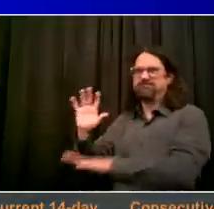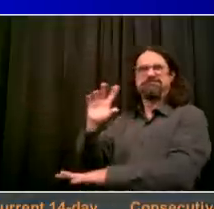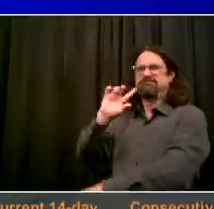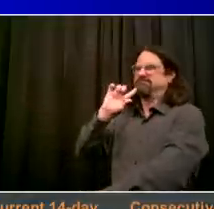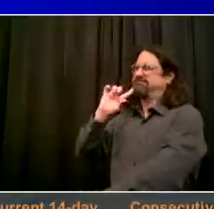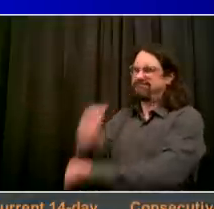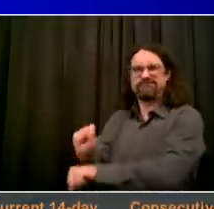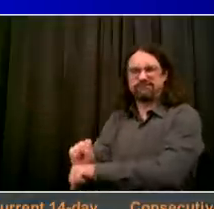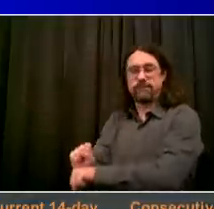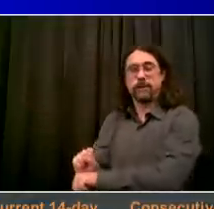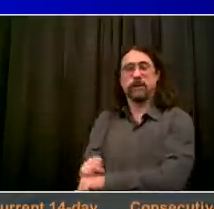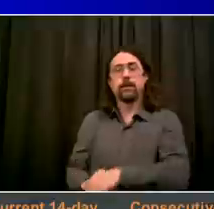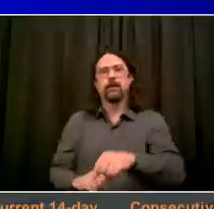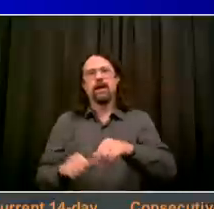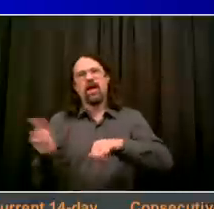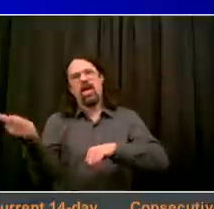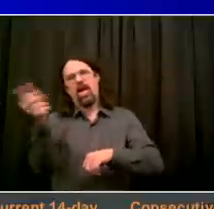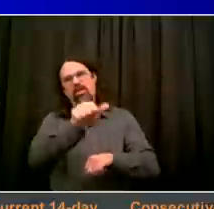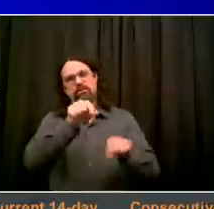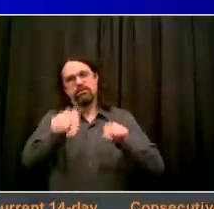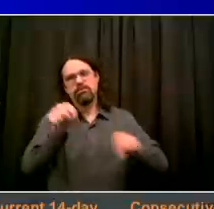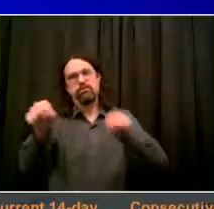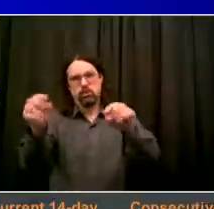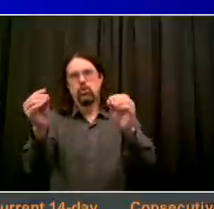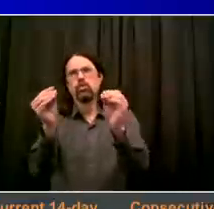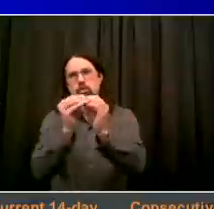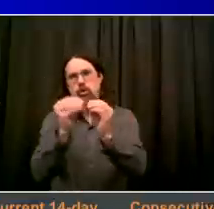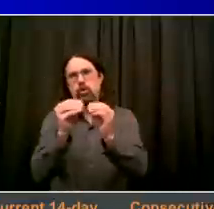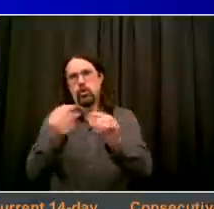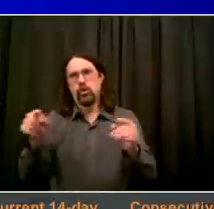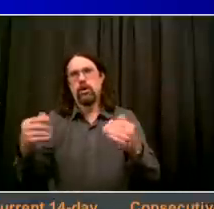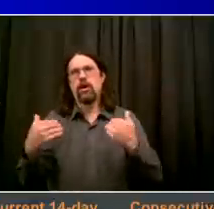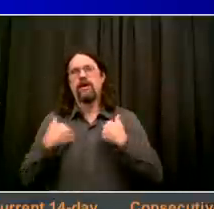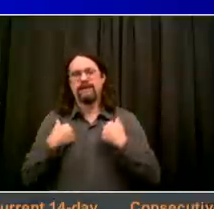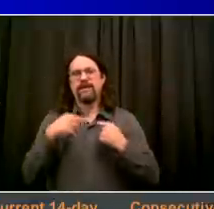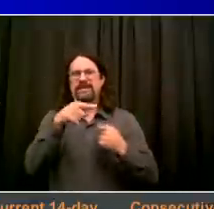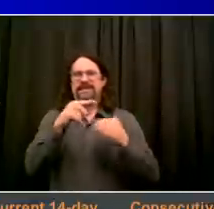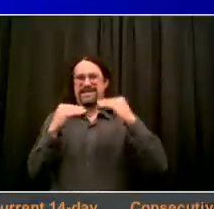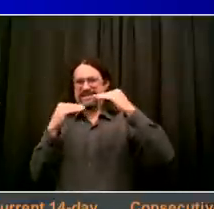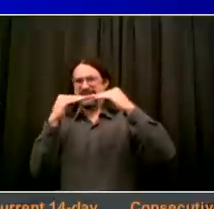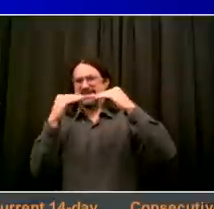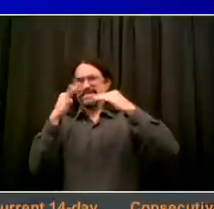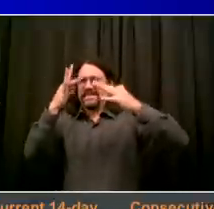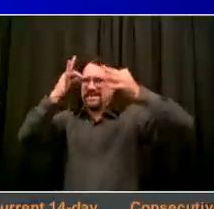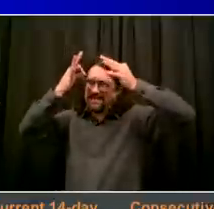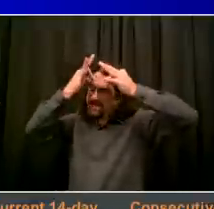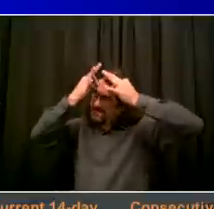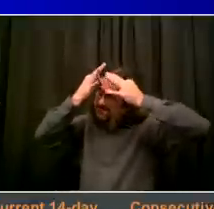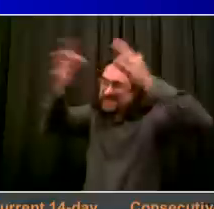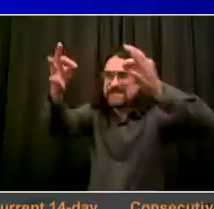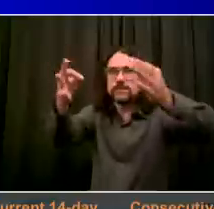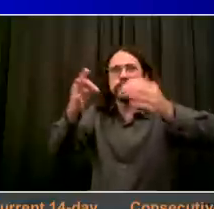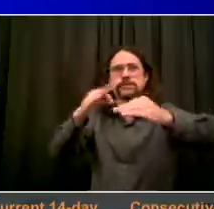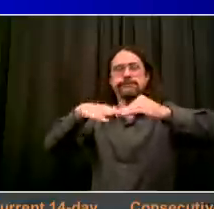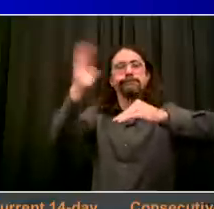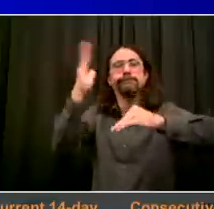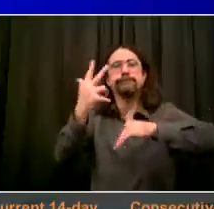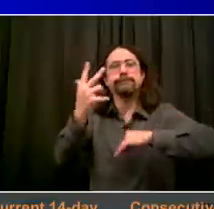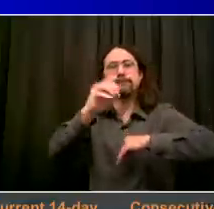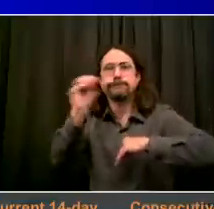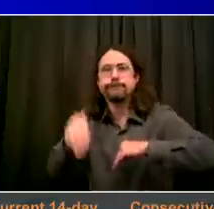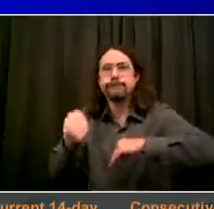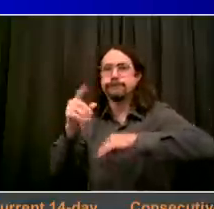codes. We have a new zip code we're adding to that watch list, and that is 11206